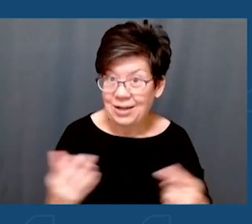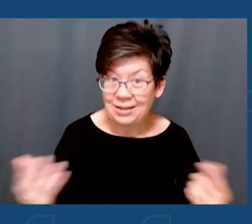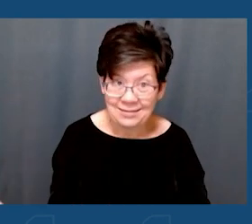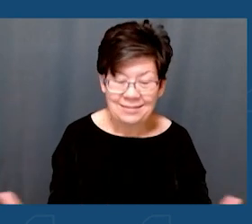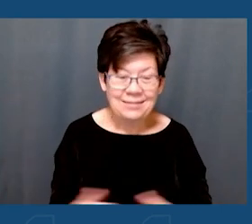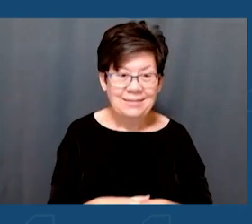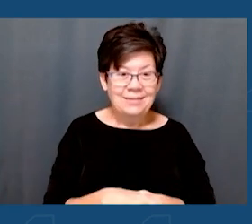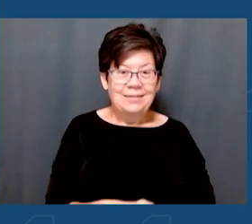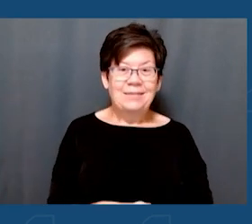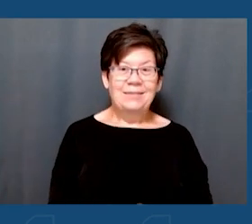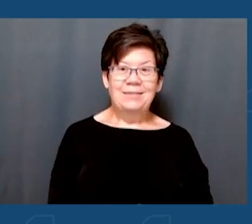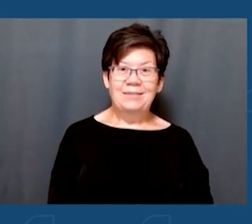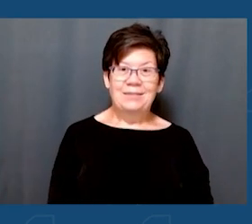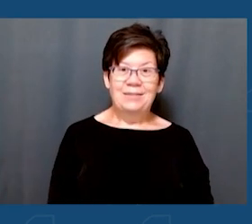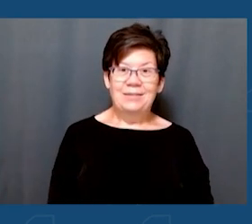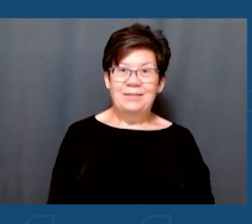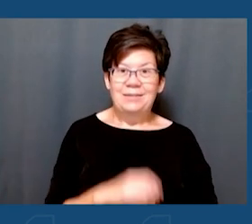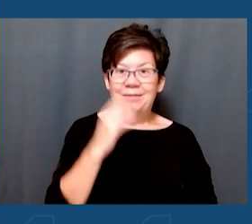So,